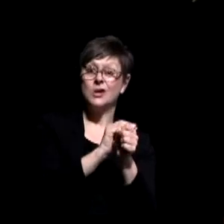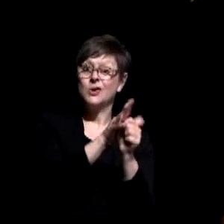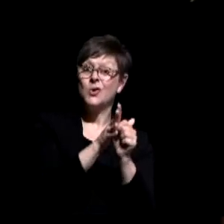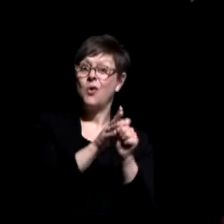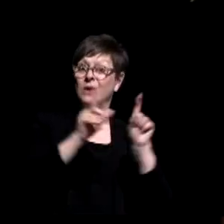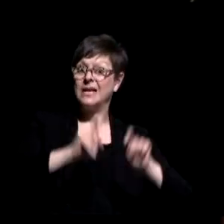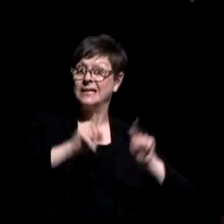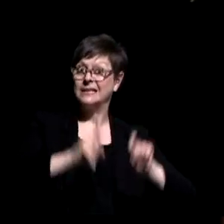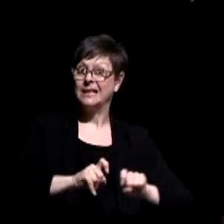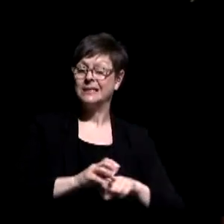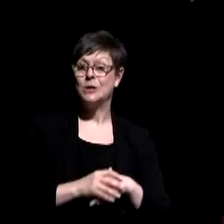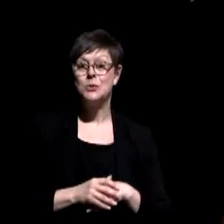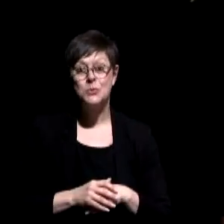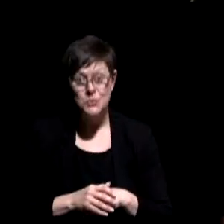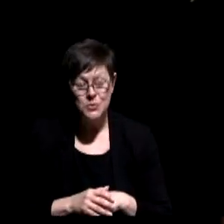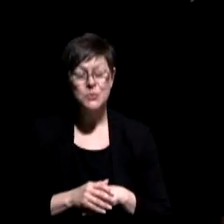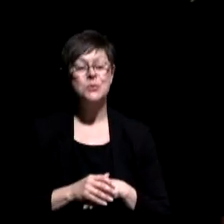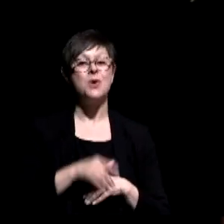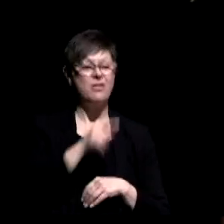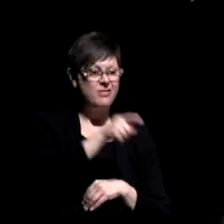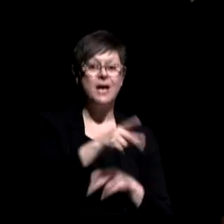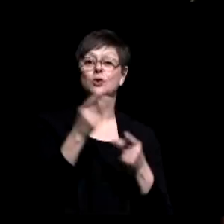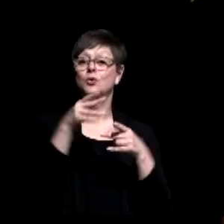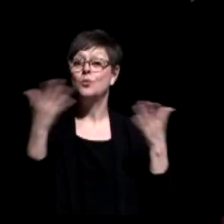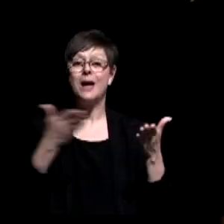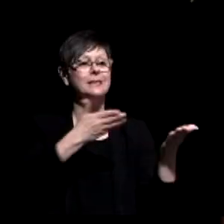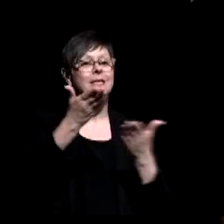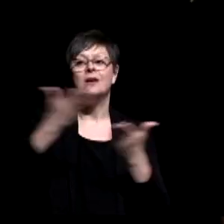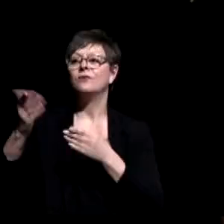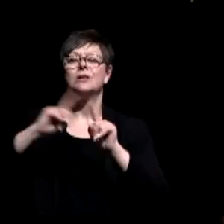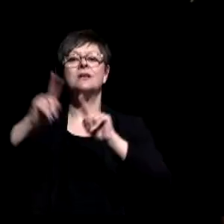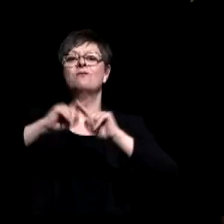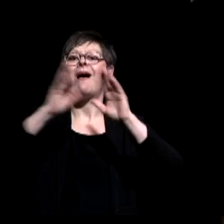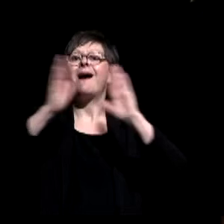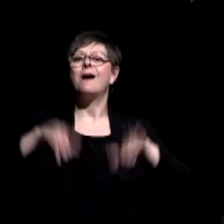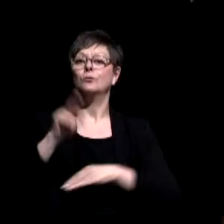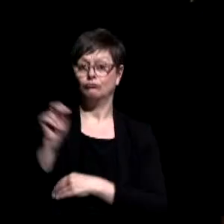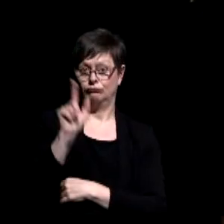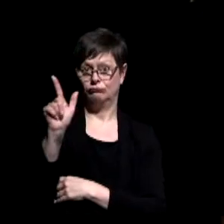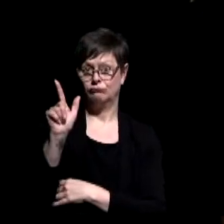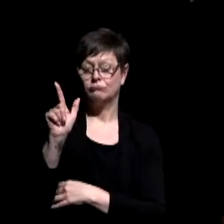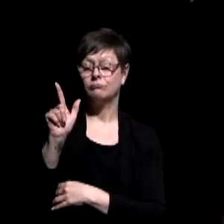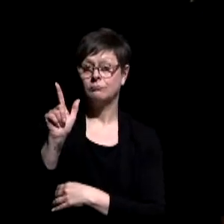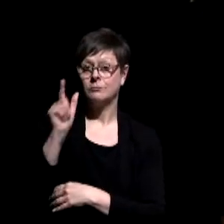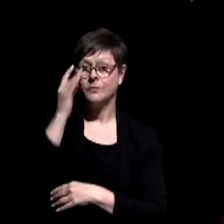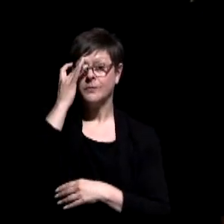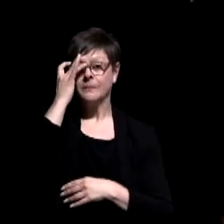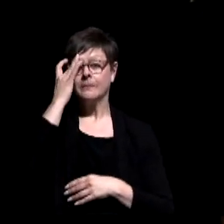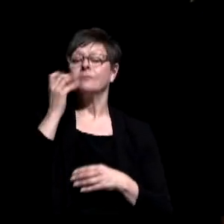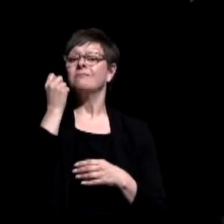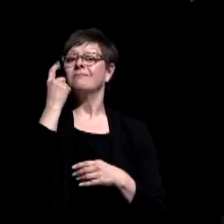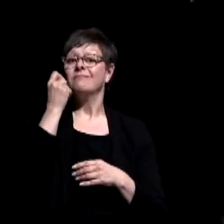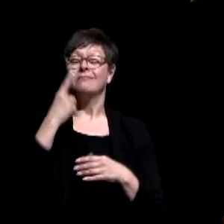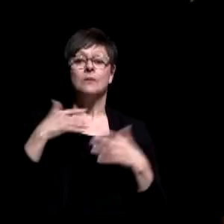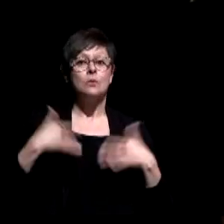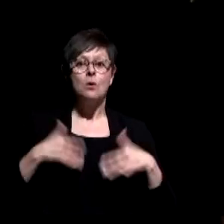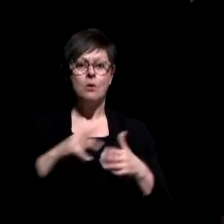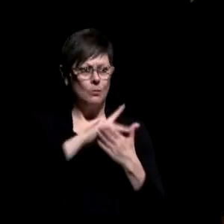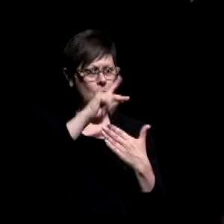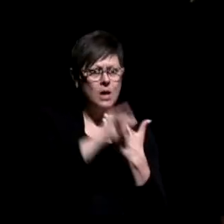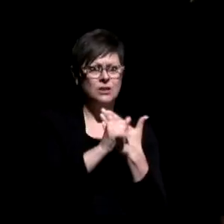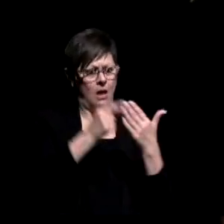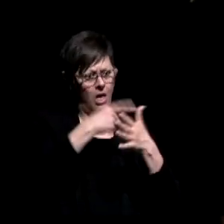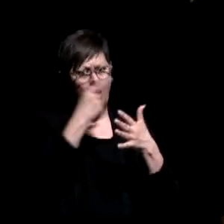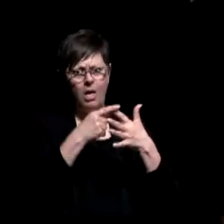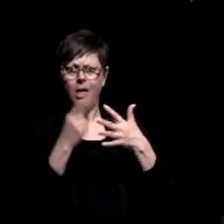test kits to households within Newfoundland and Labrador. Throughout these significant projects, the team worked together